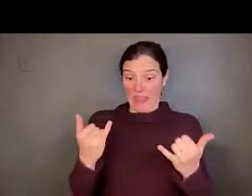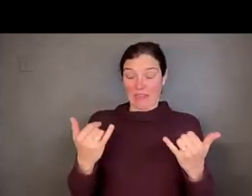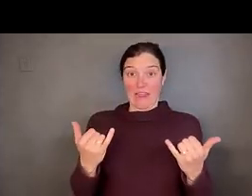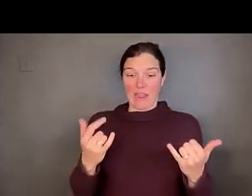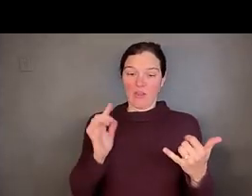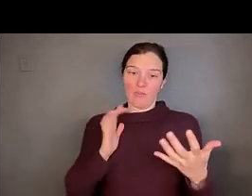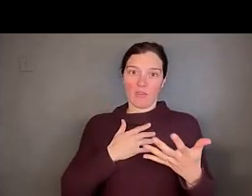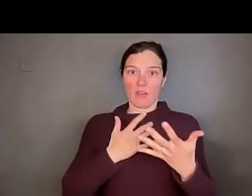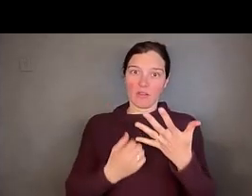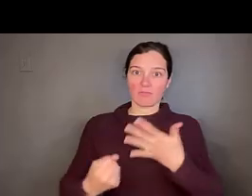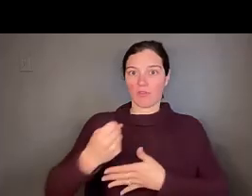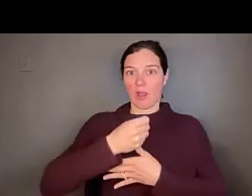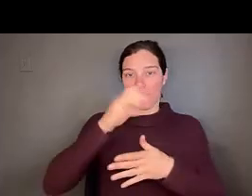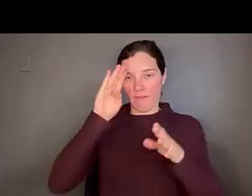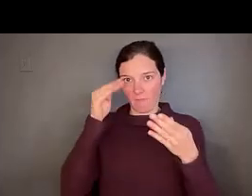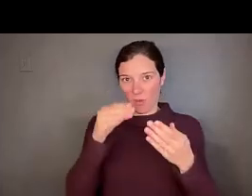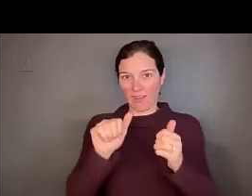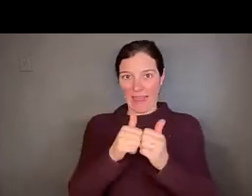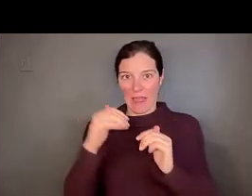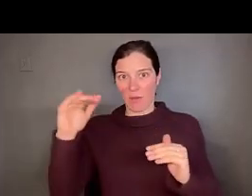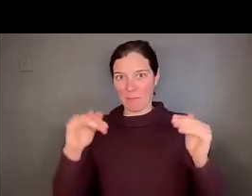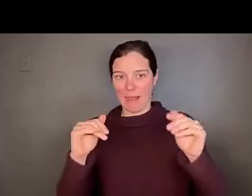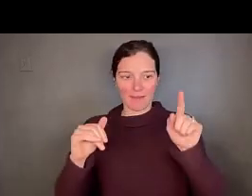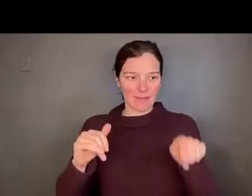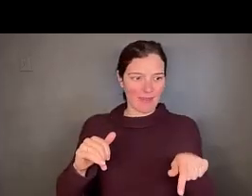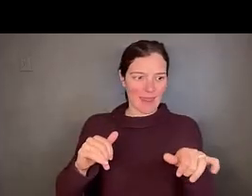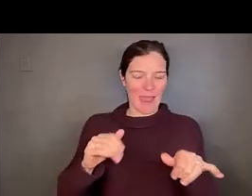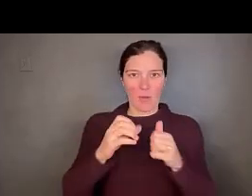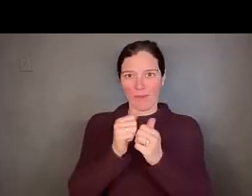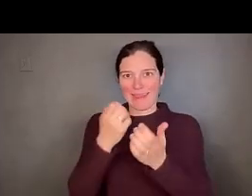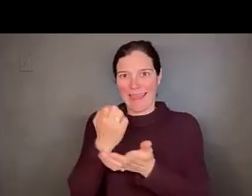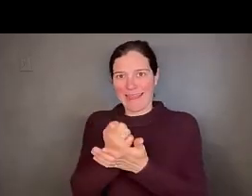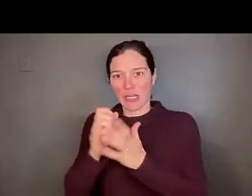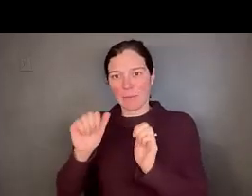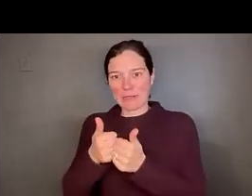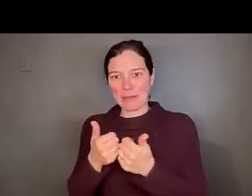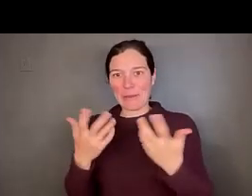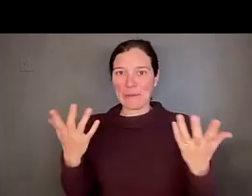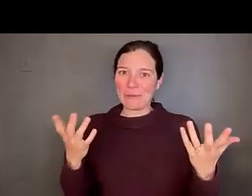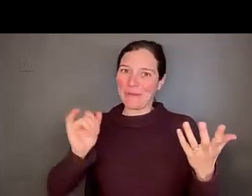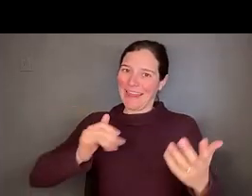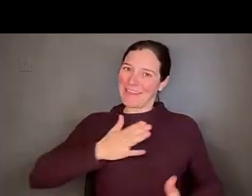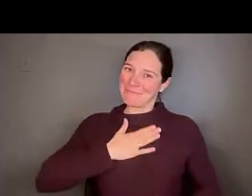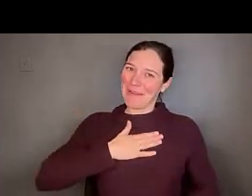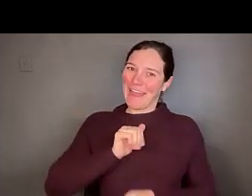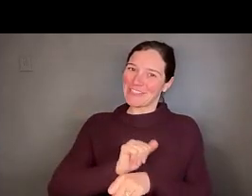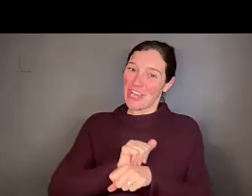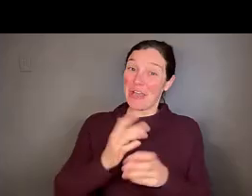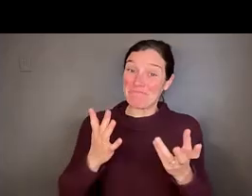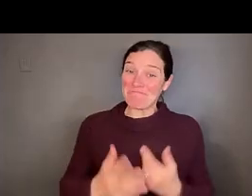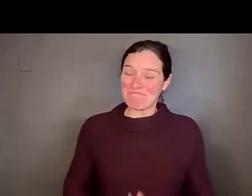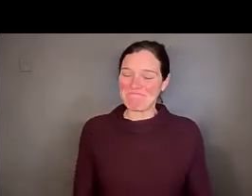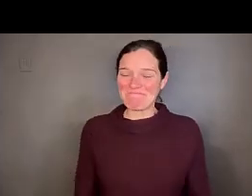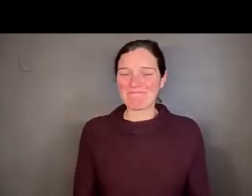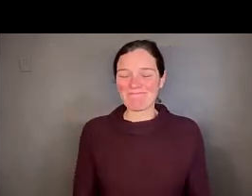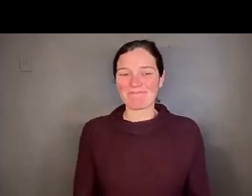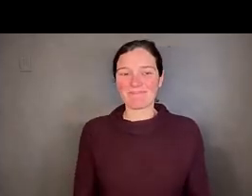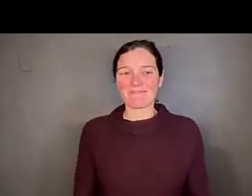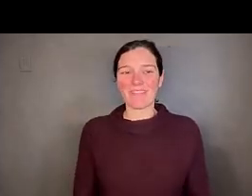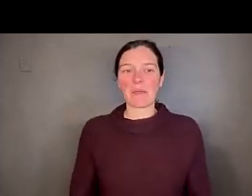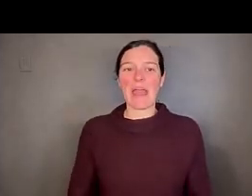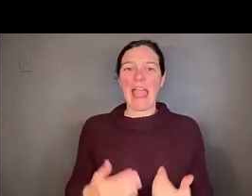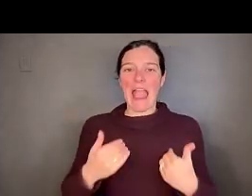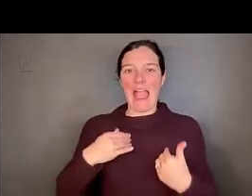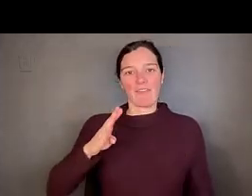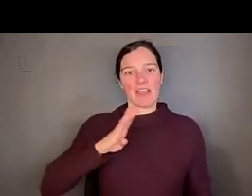our strategic plan coming forward. How we balance that with some of the economic challenges, well, that's my job. But having a